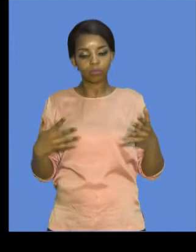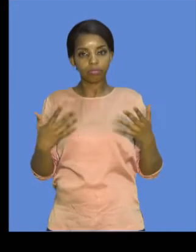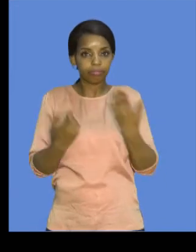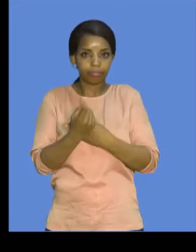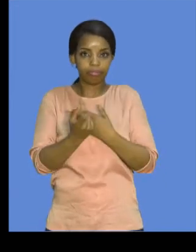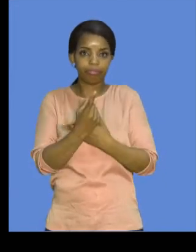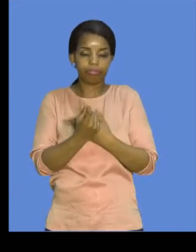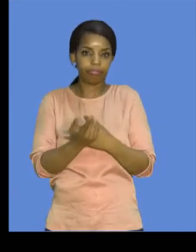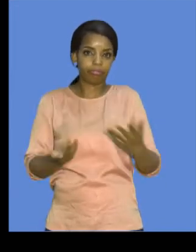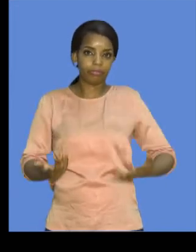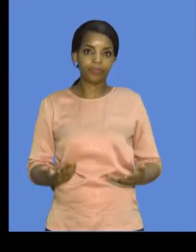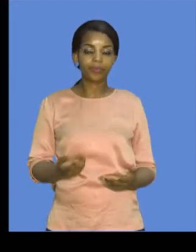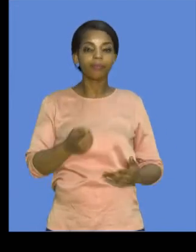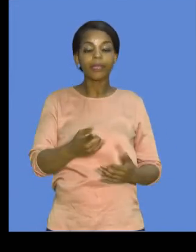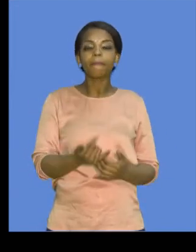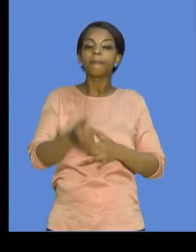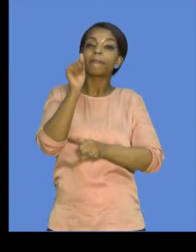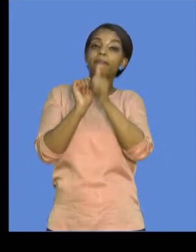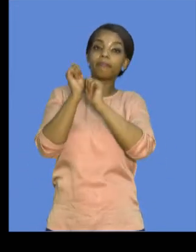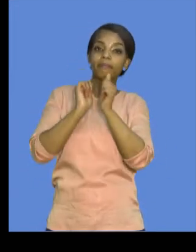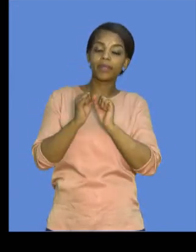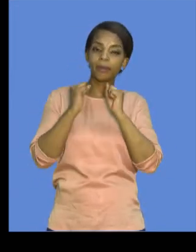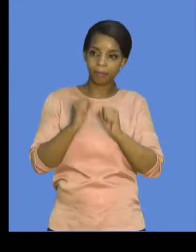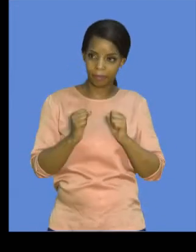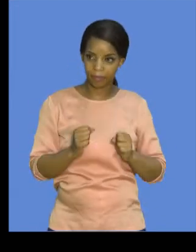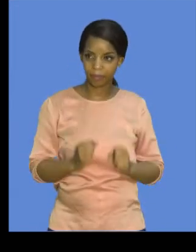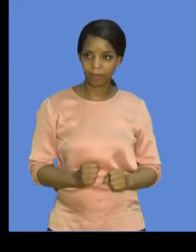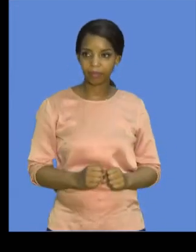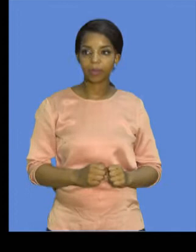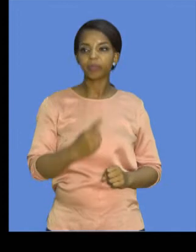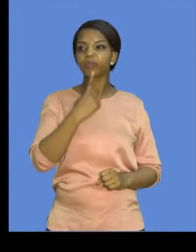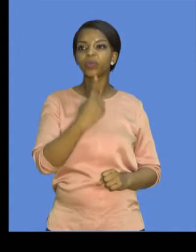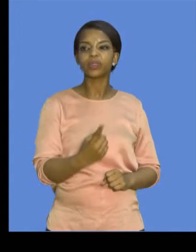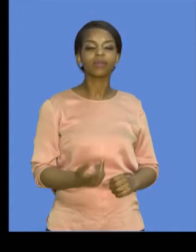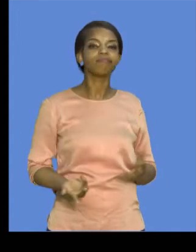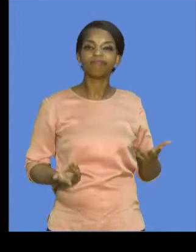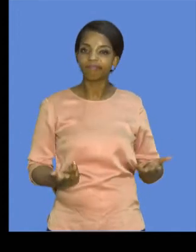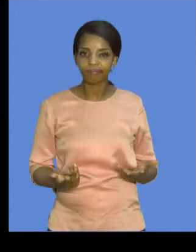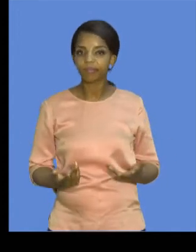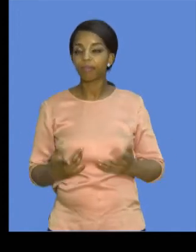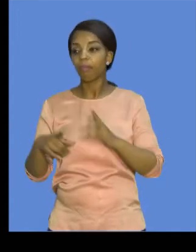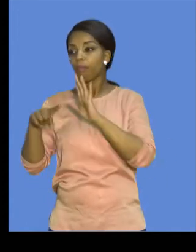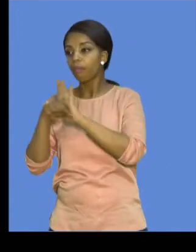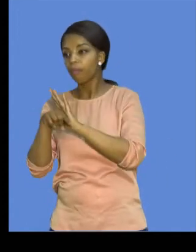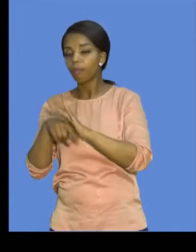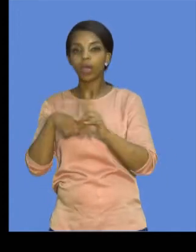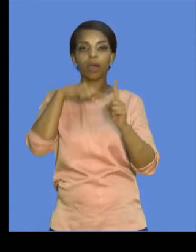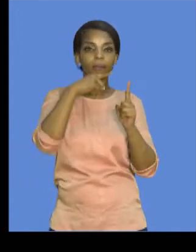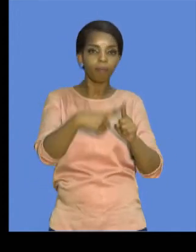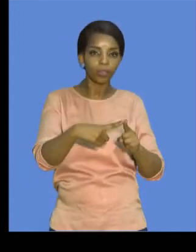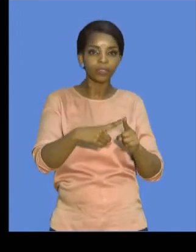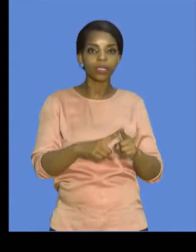with each other. It still goes back again to say that like will repel and opposite will